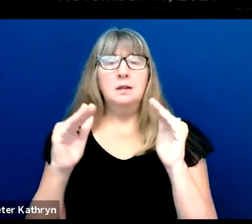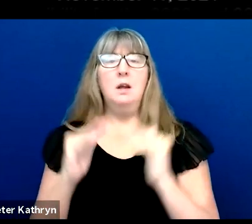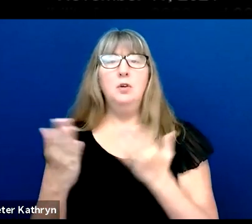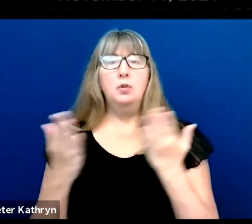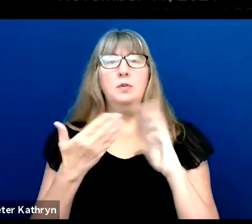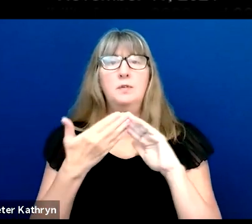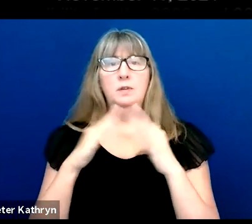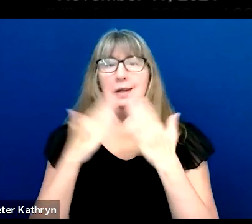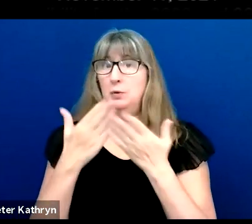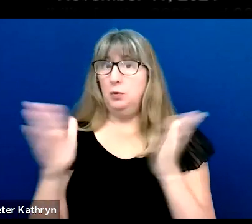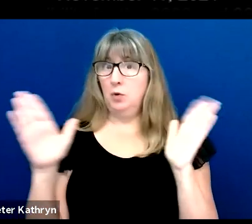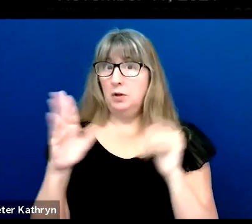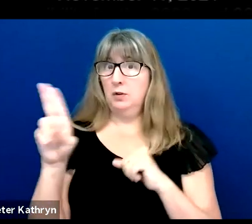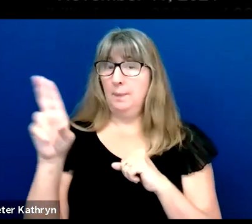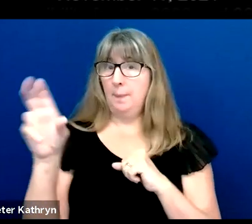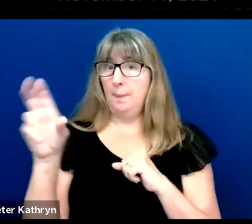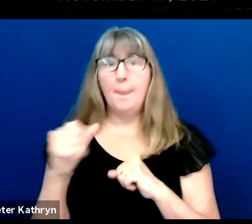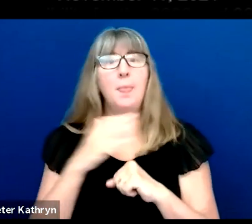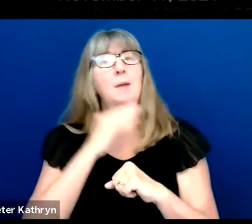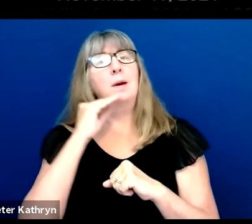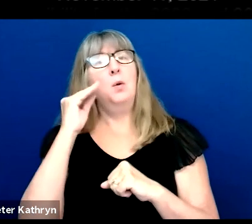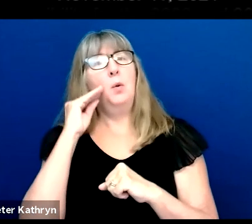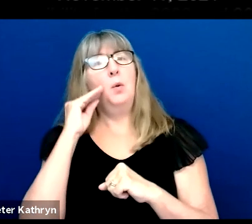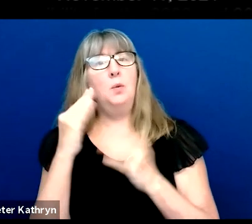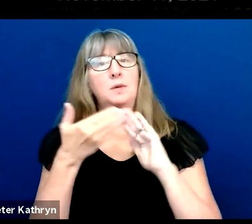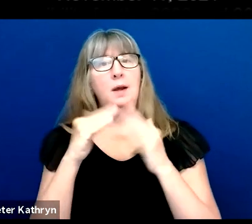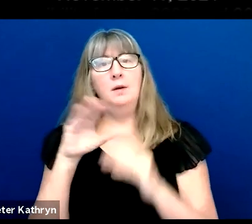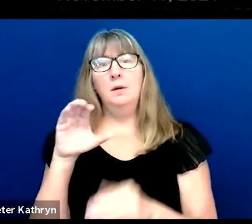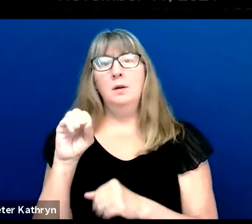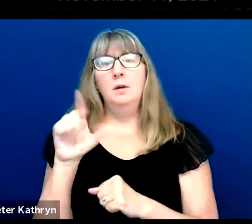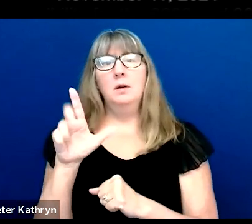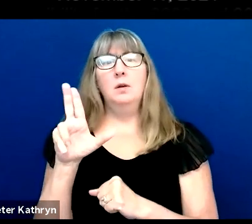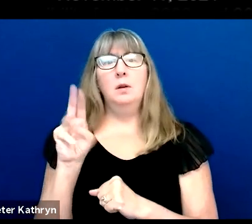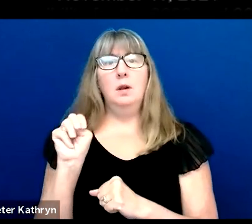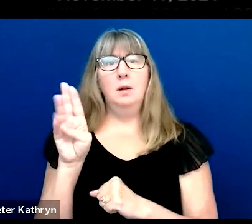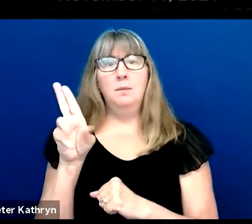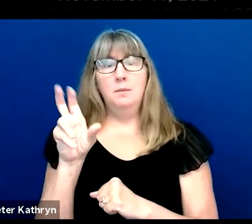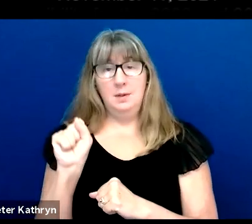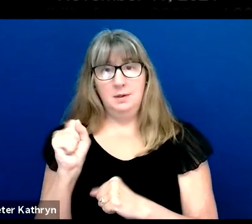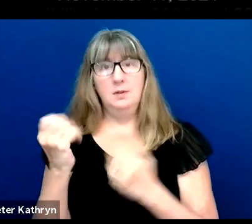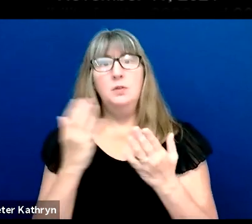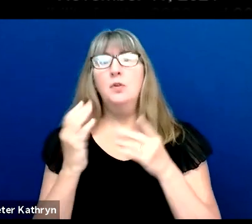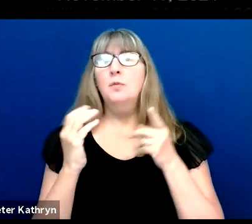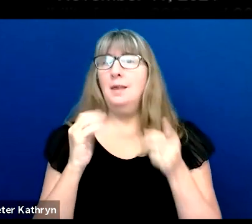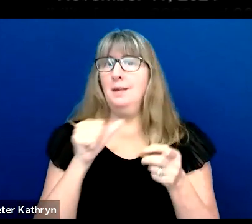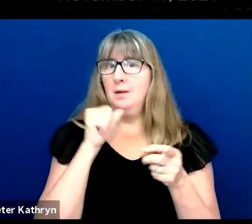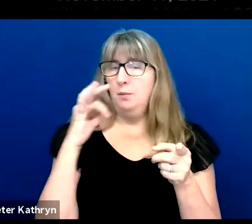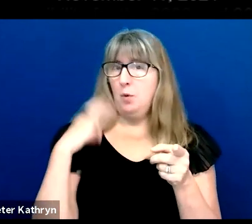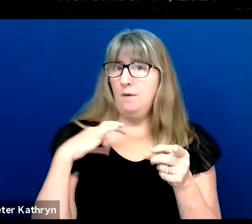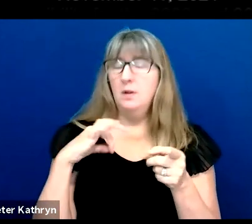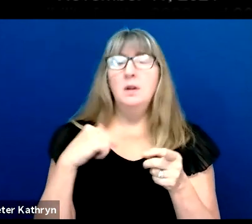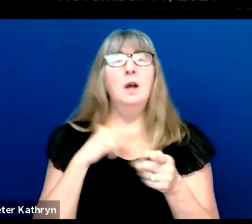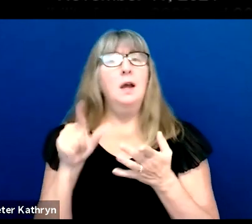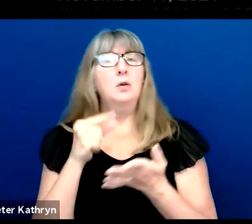cities across the country. My hometown of Columbus is served by this nonprofit. I graduated from